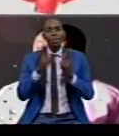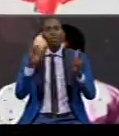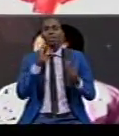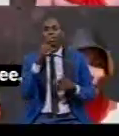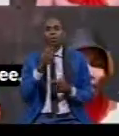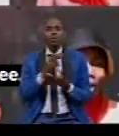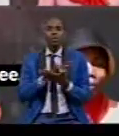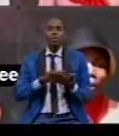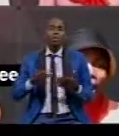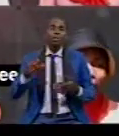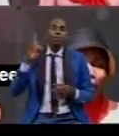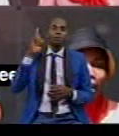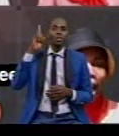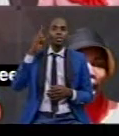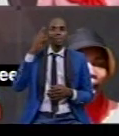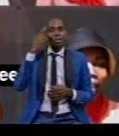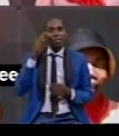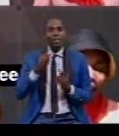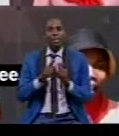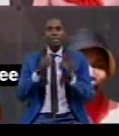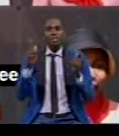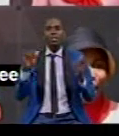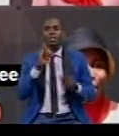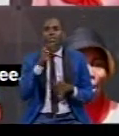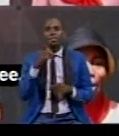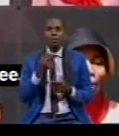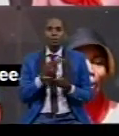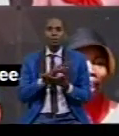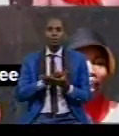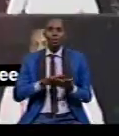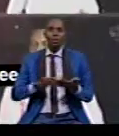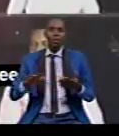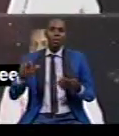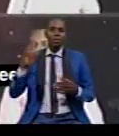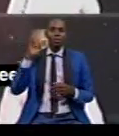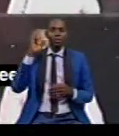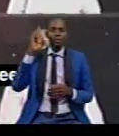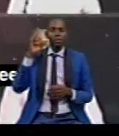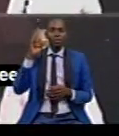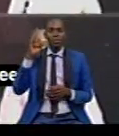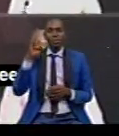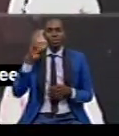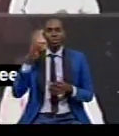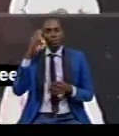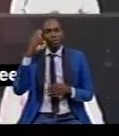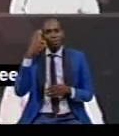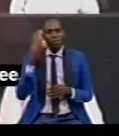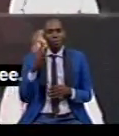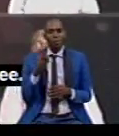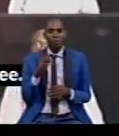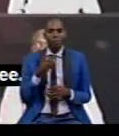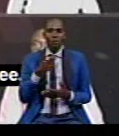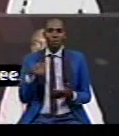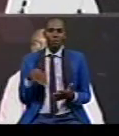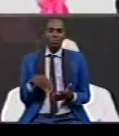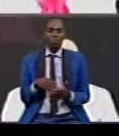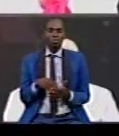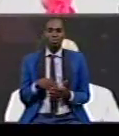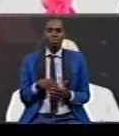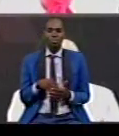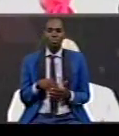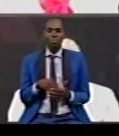confess, because you pursue, he makes you to conquer the sin you